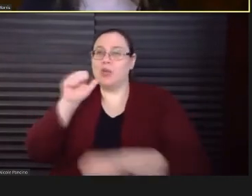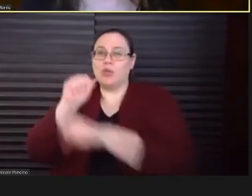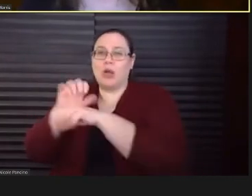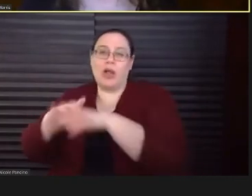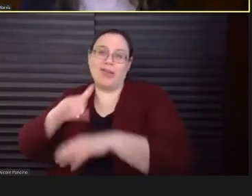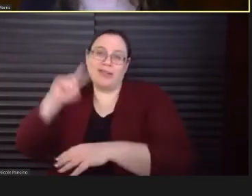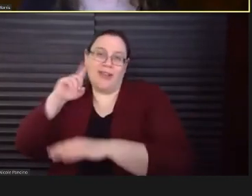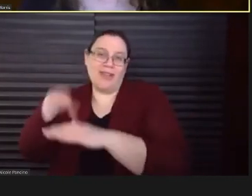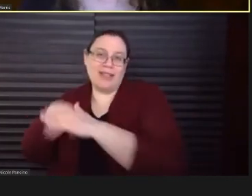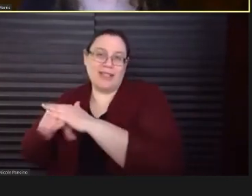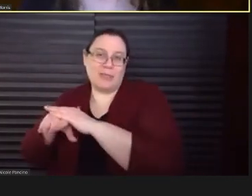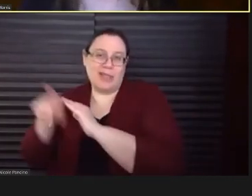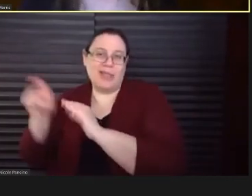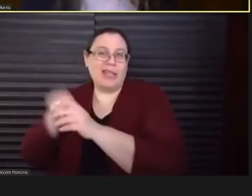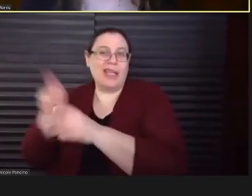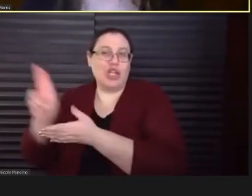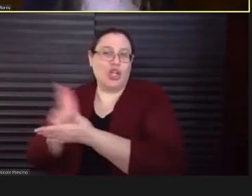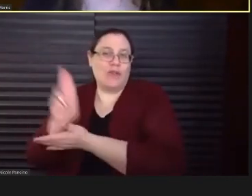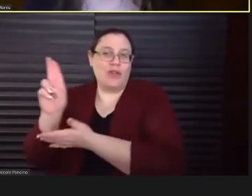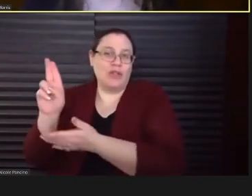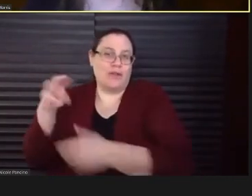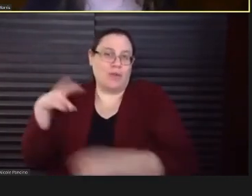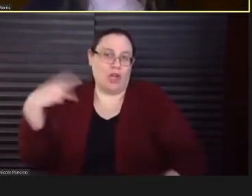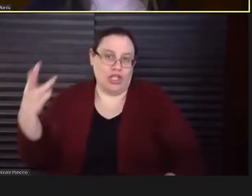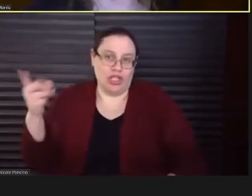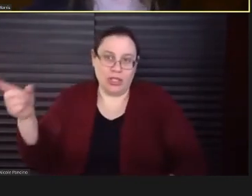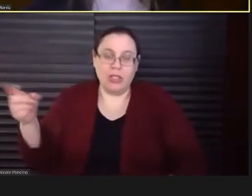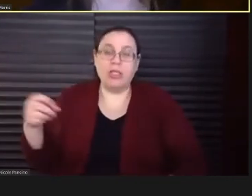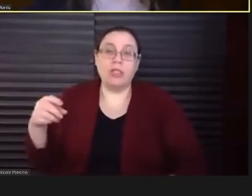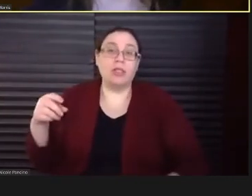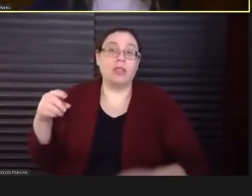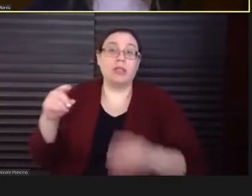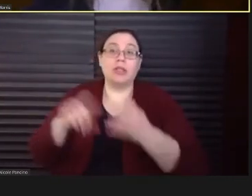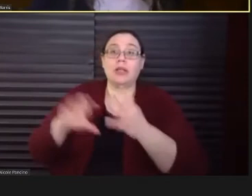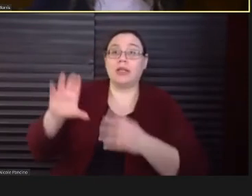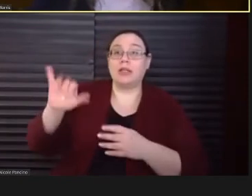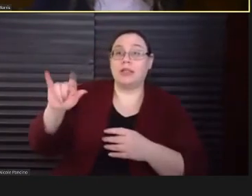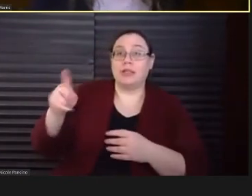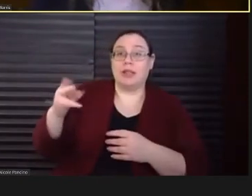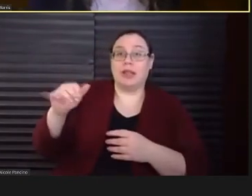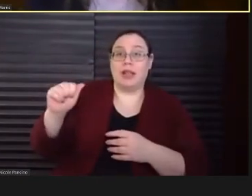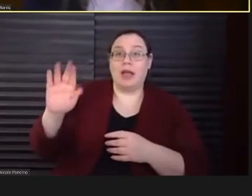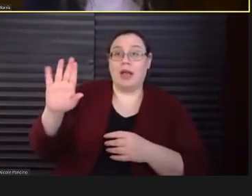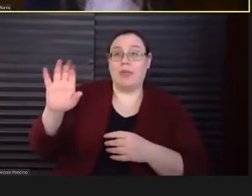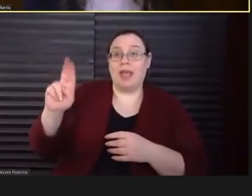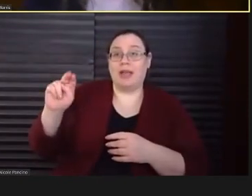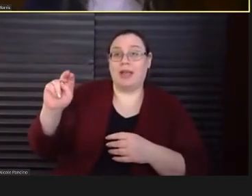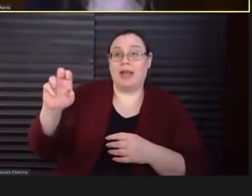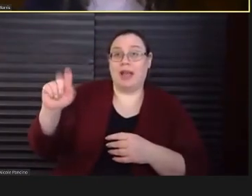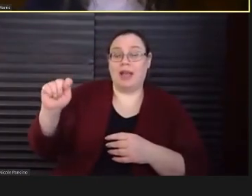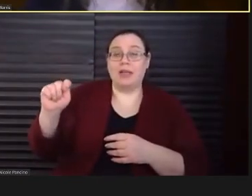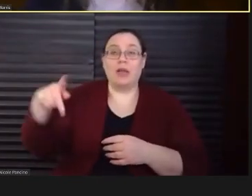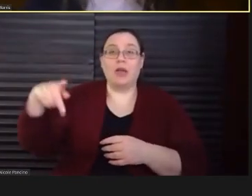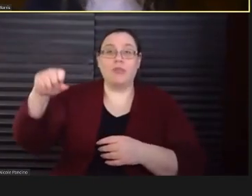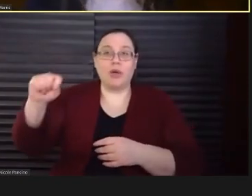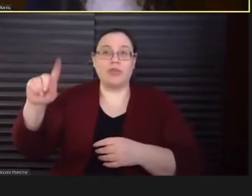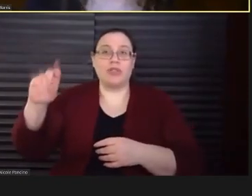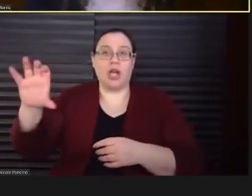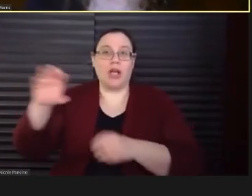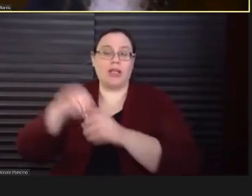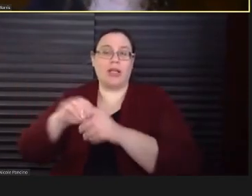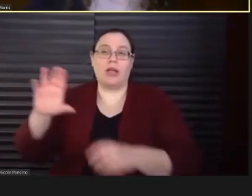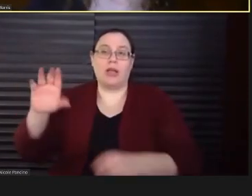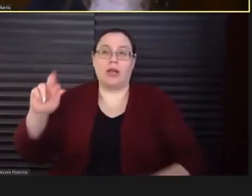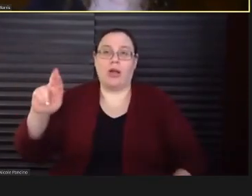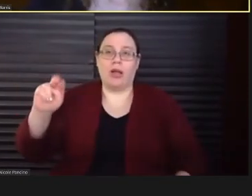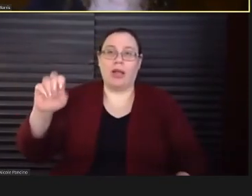at the University of Washington. Also Cynthia Bennett, who is a postdoc at Carnegie Mellon. They would all be